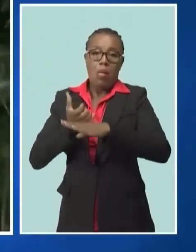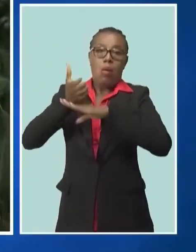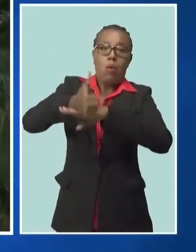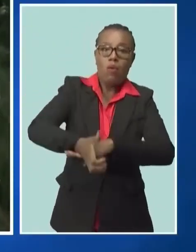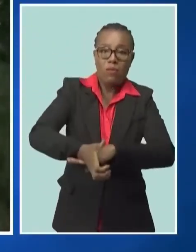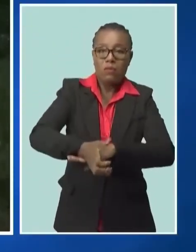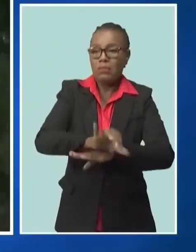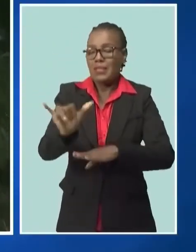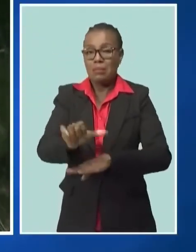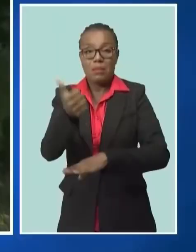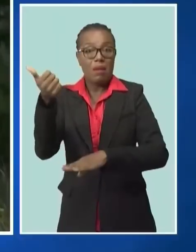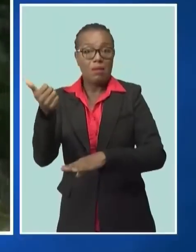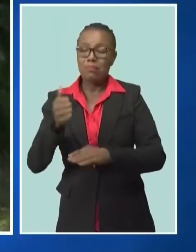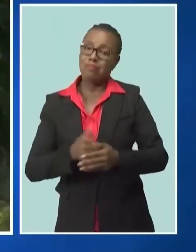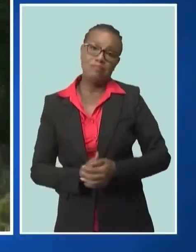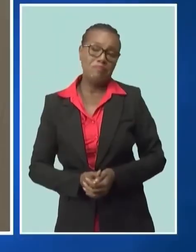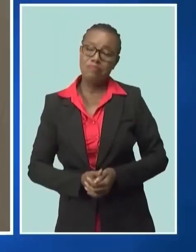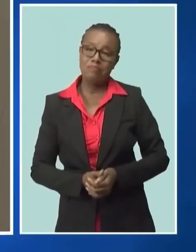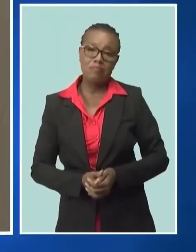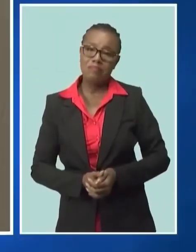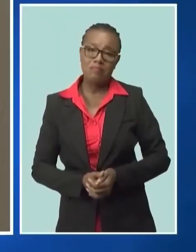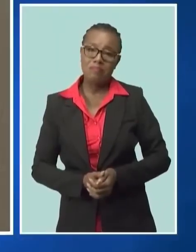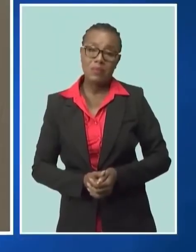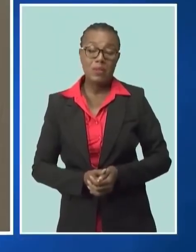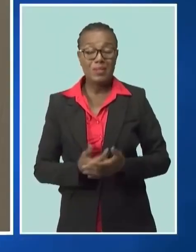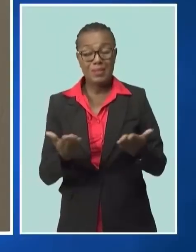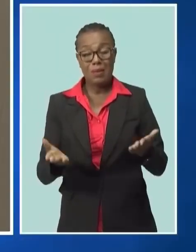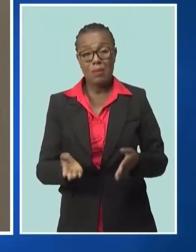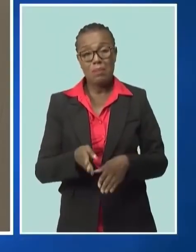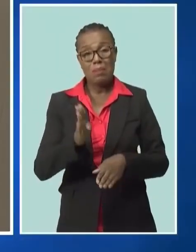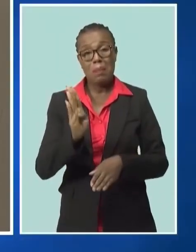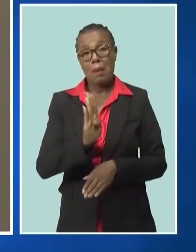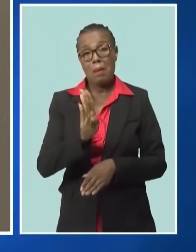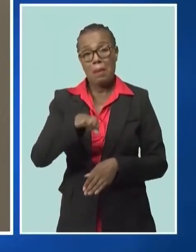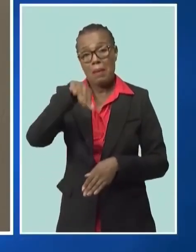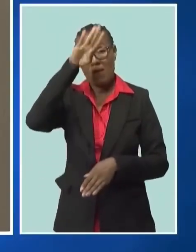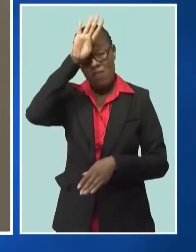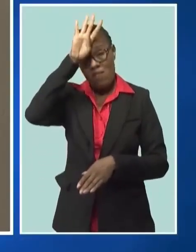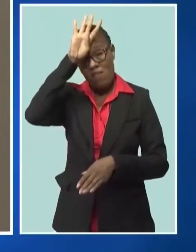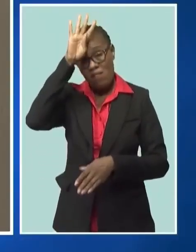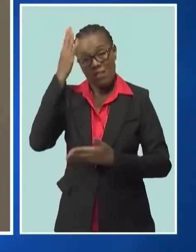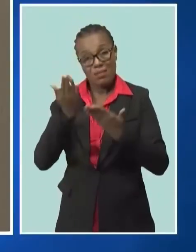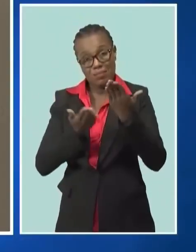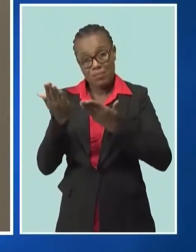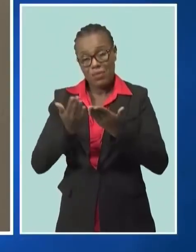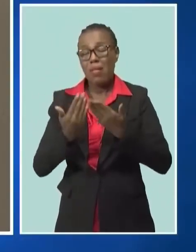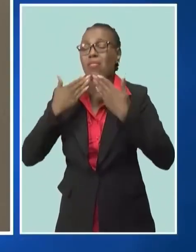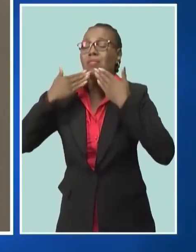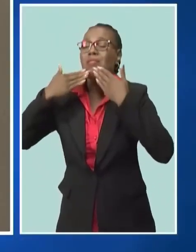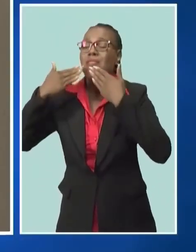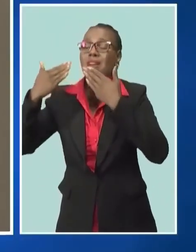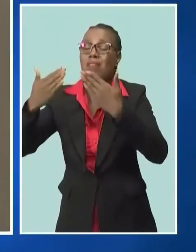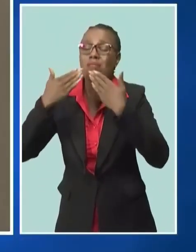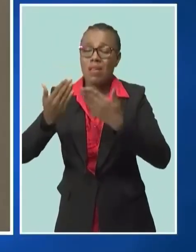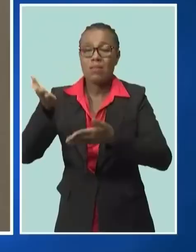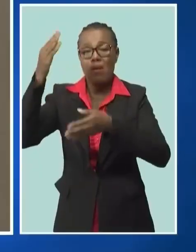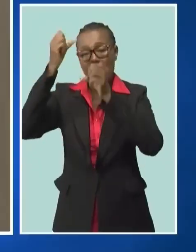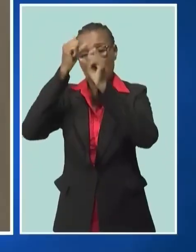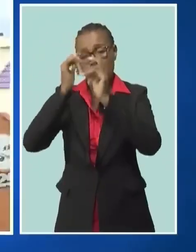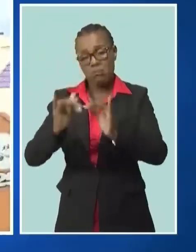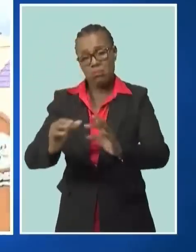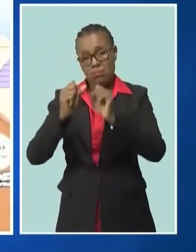one. So, to the Barbados Fire Service, thank you so much. God bless you.